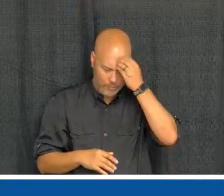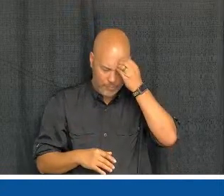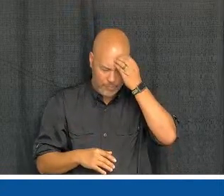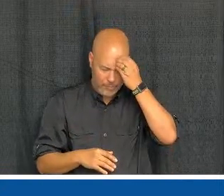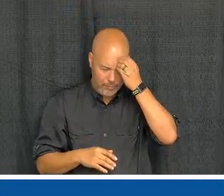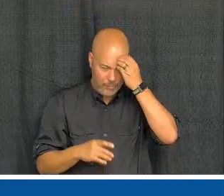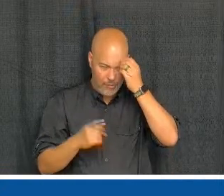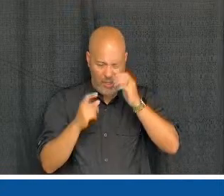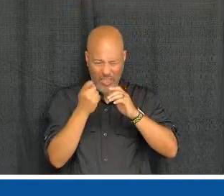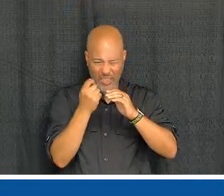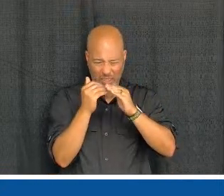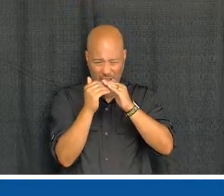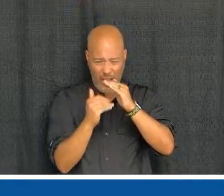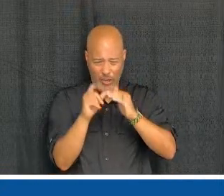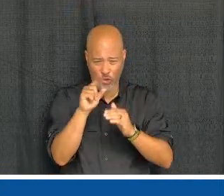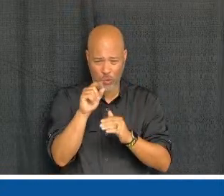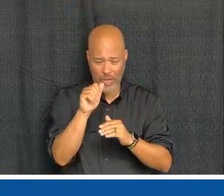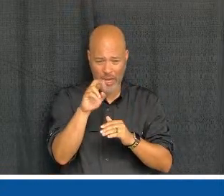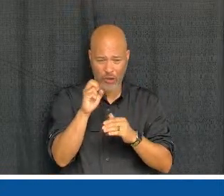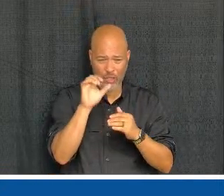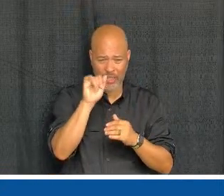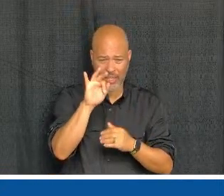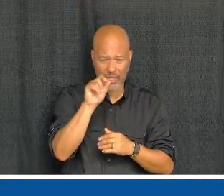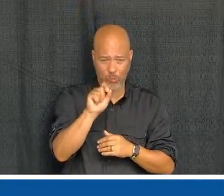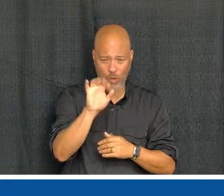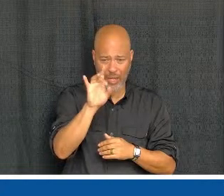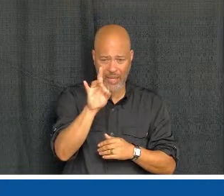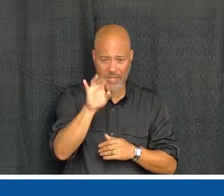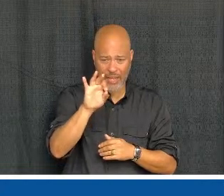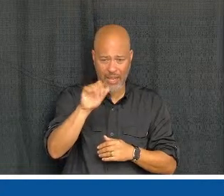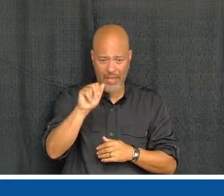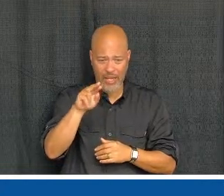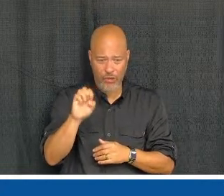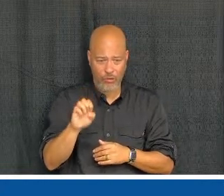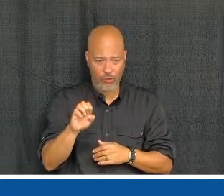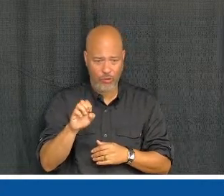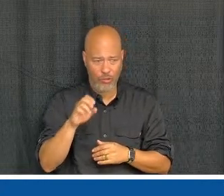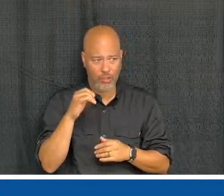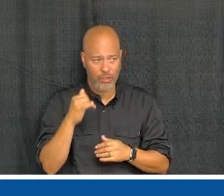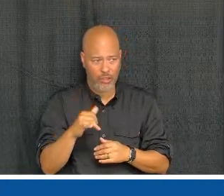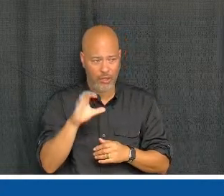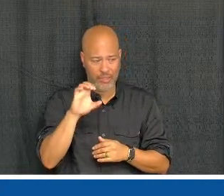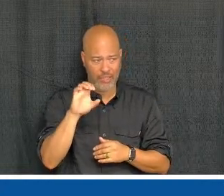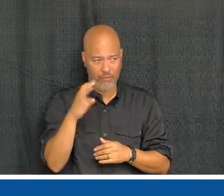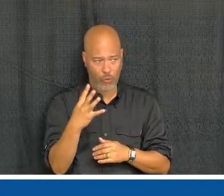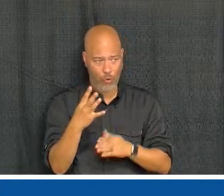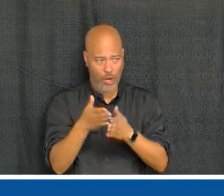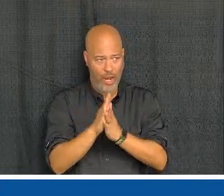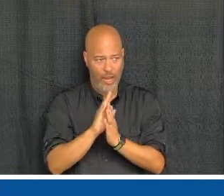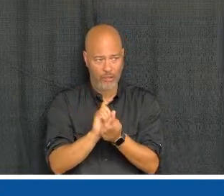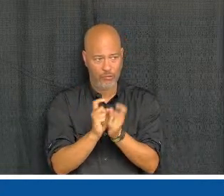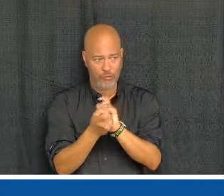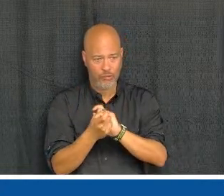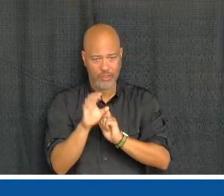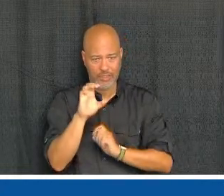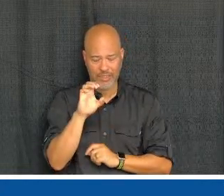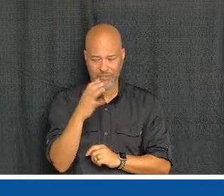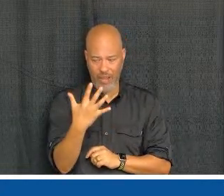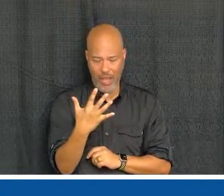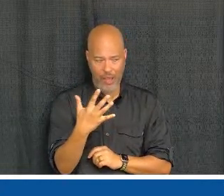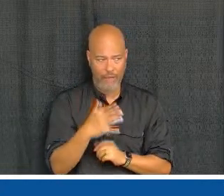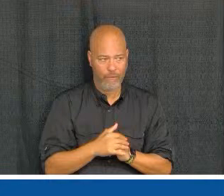just shy of 20 acres at 19.89 acres. Currently zoned C4 and requesting to go to